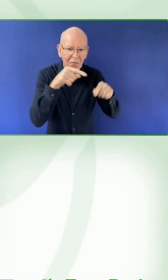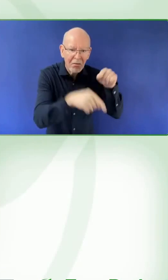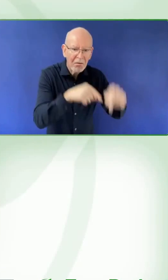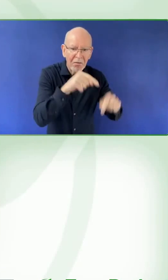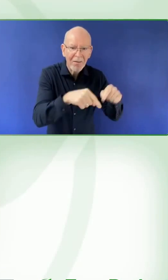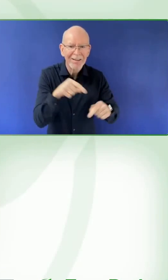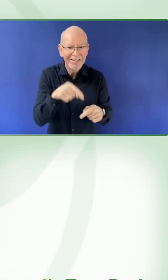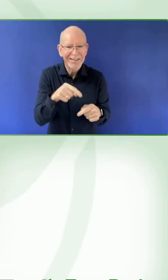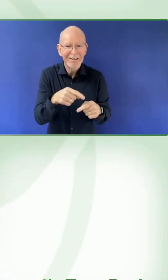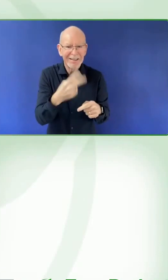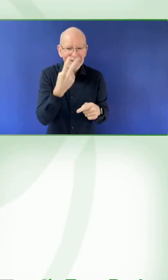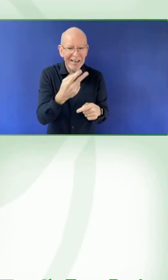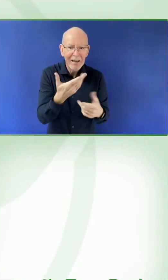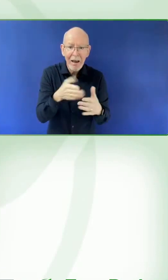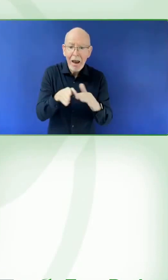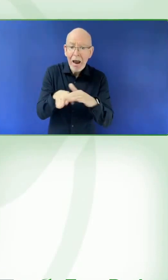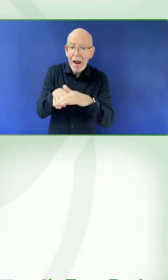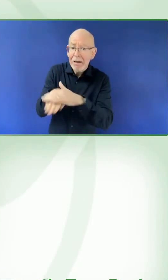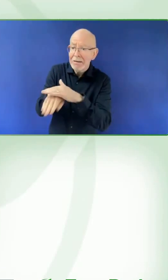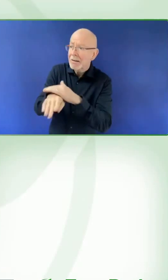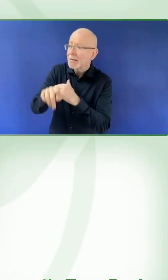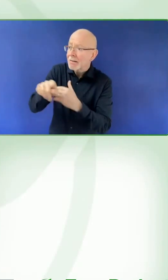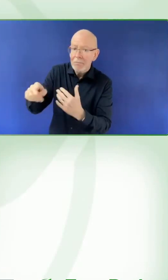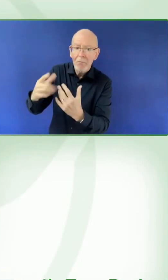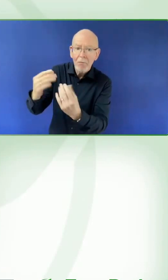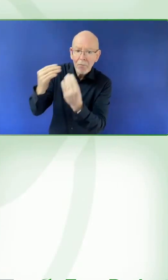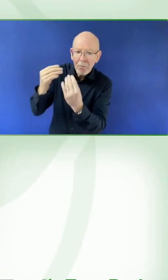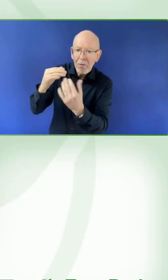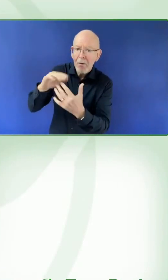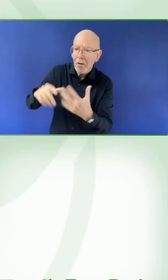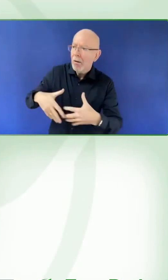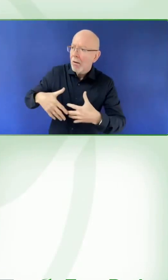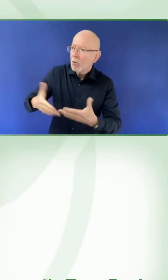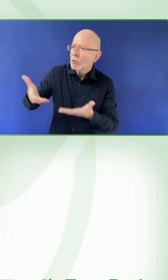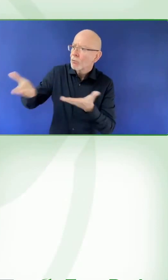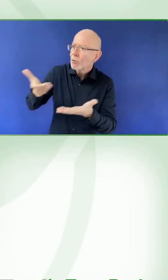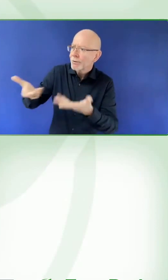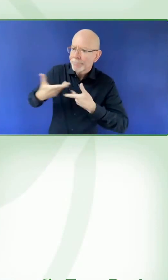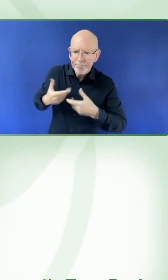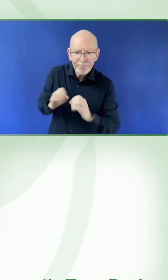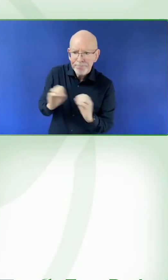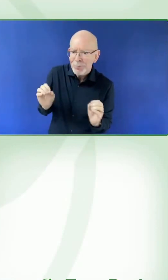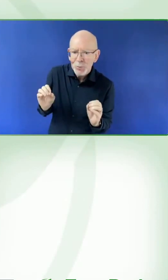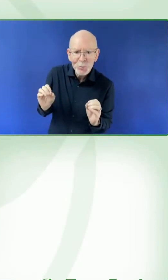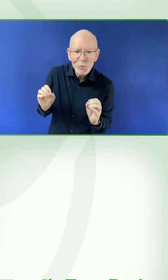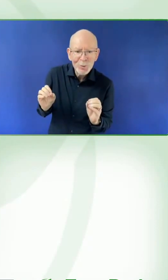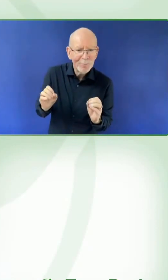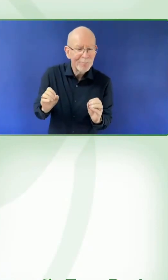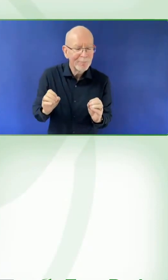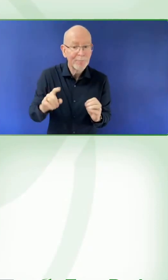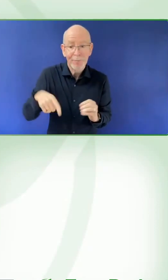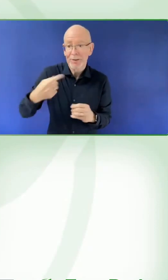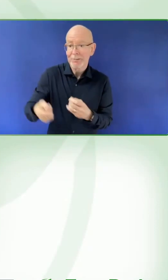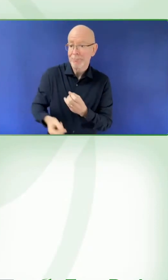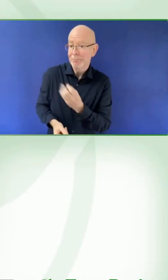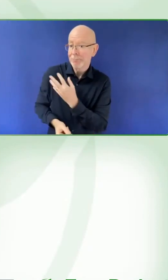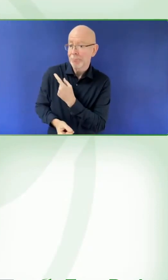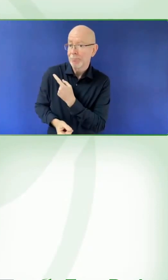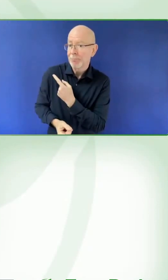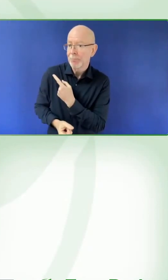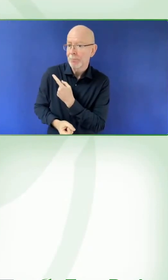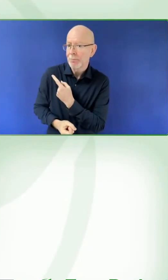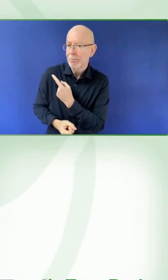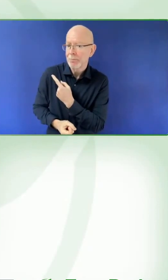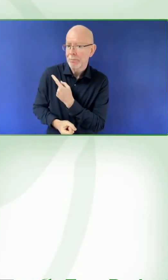the stakeholders or beneficiaries of the different project activities into 4 groups. Our